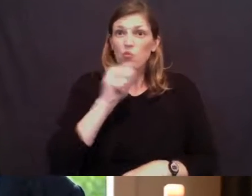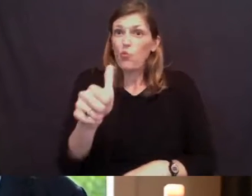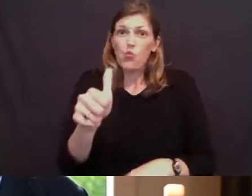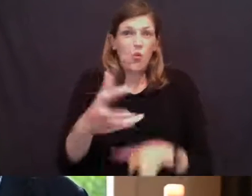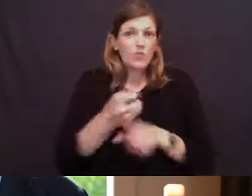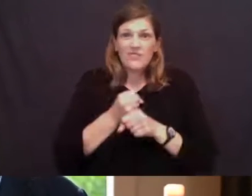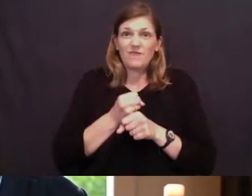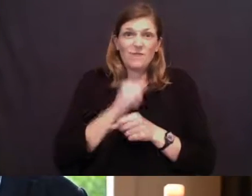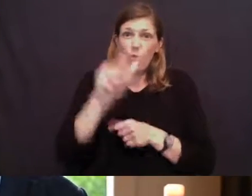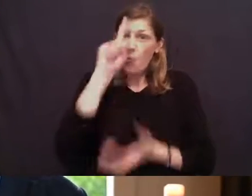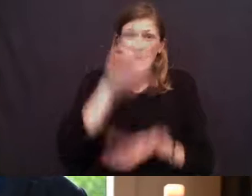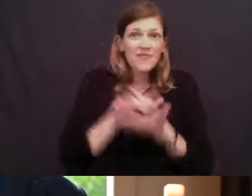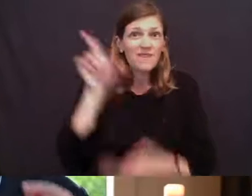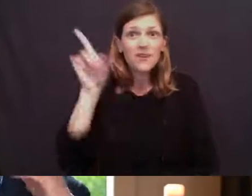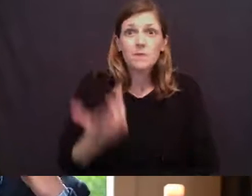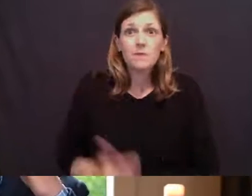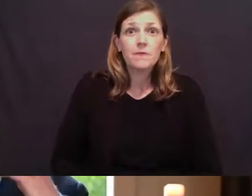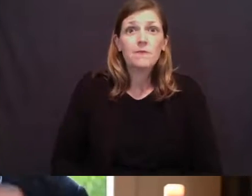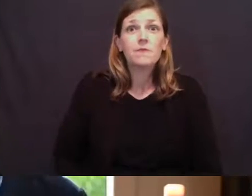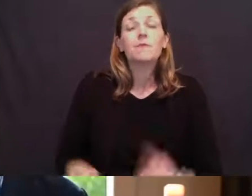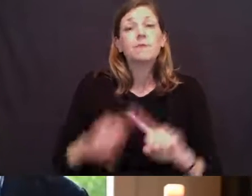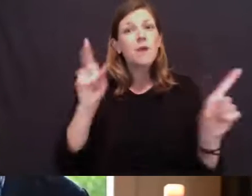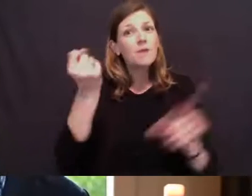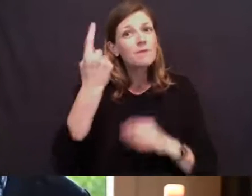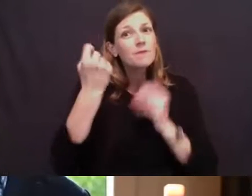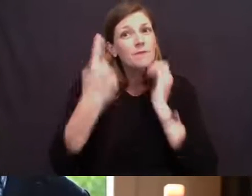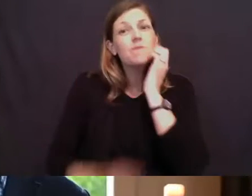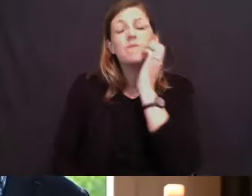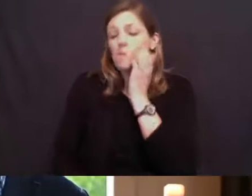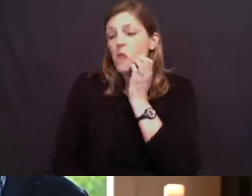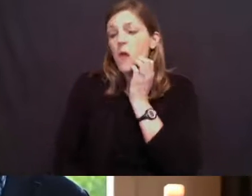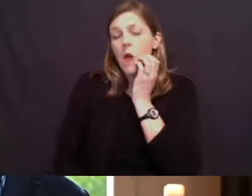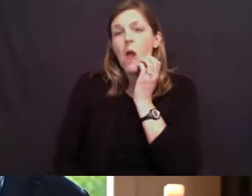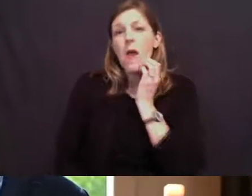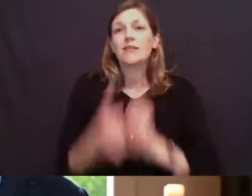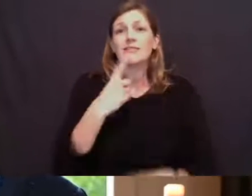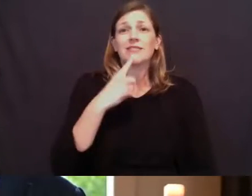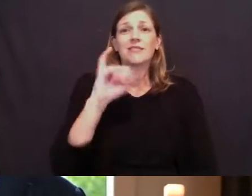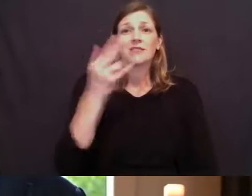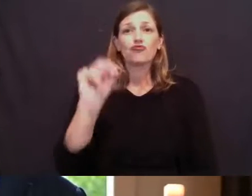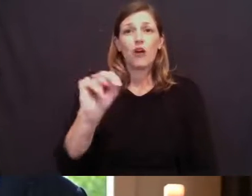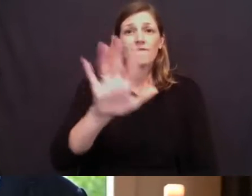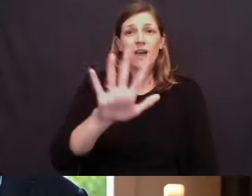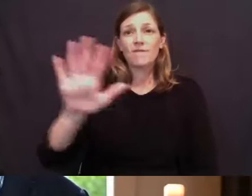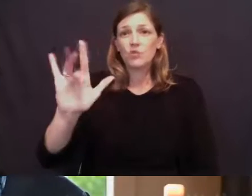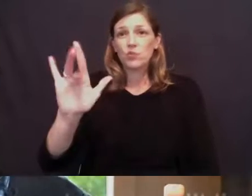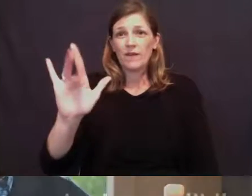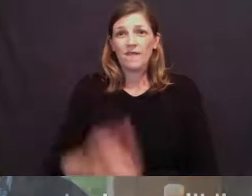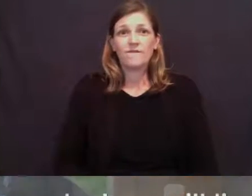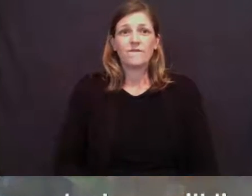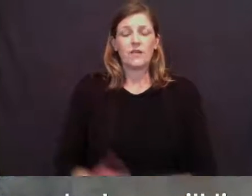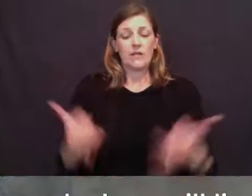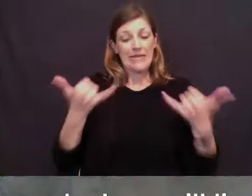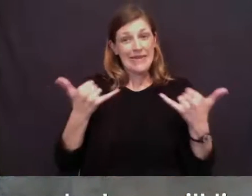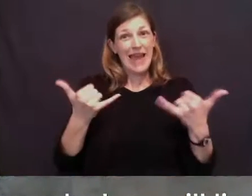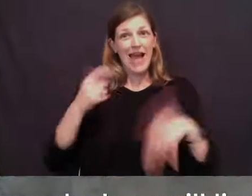won't believe him. But listen, as it says in John 5:25, now is the